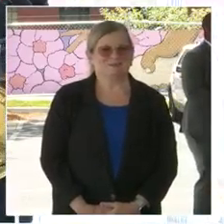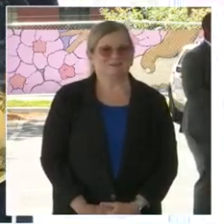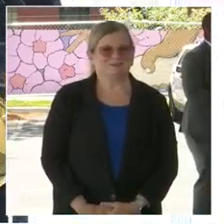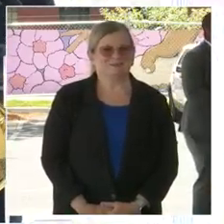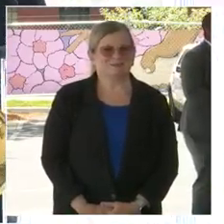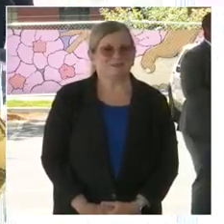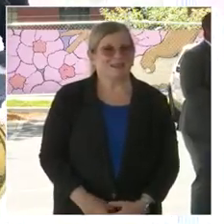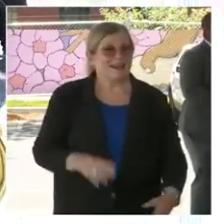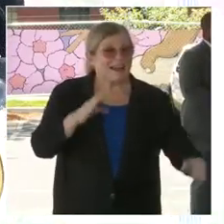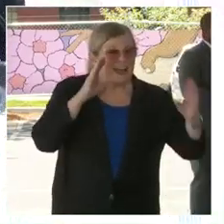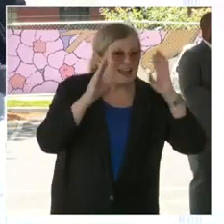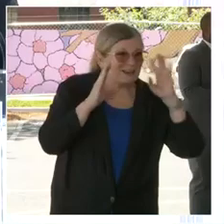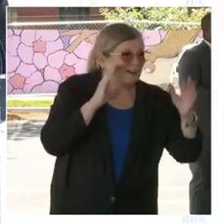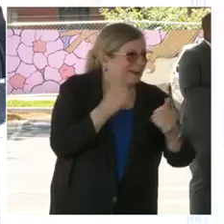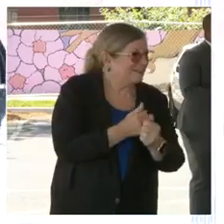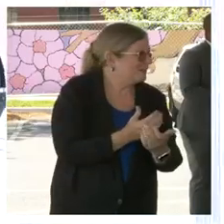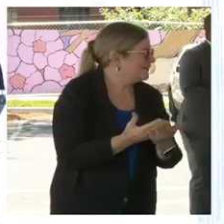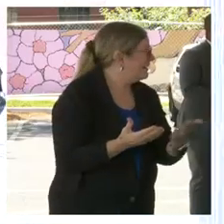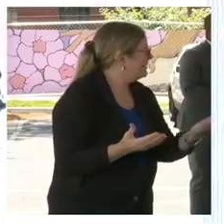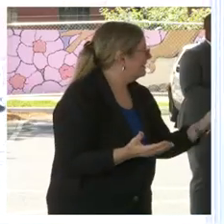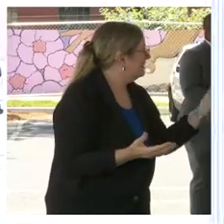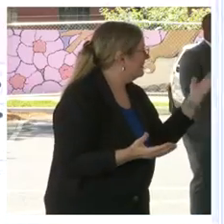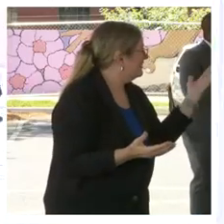Hello, everyone. How'd you go after that?